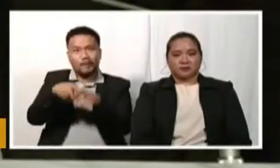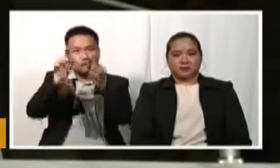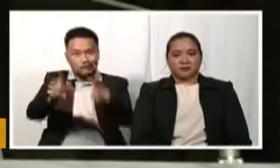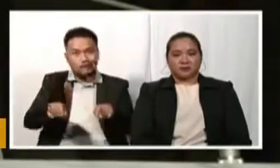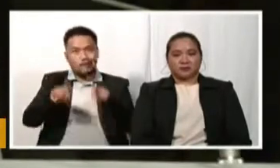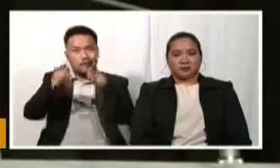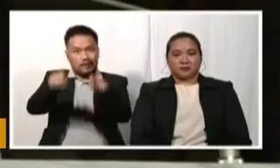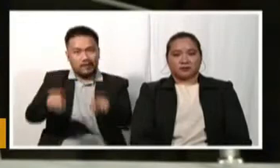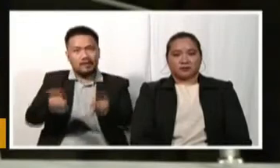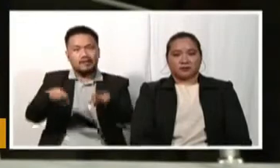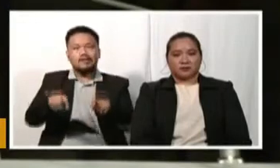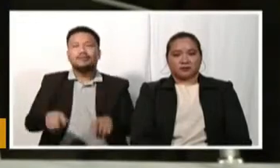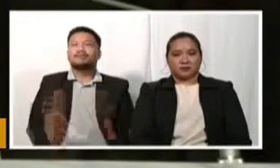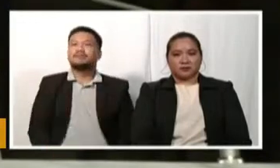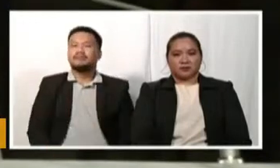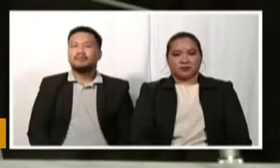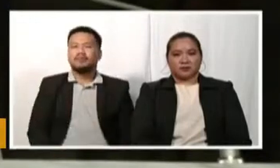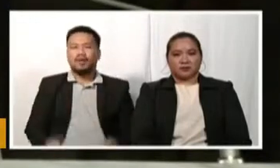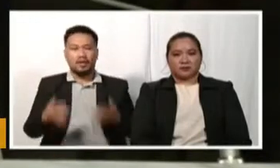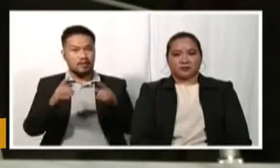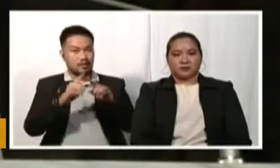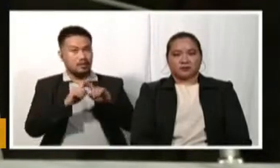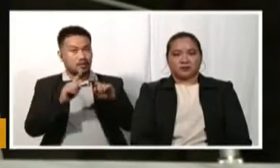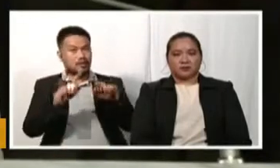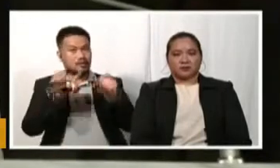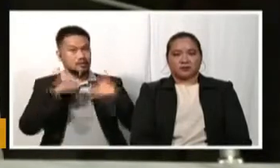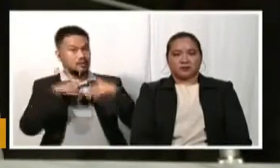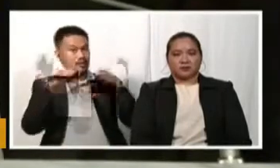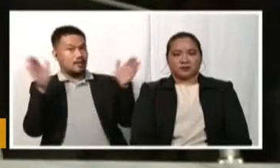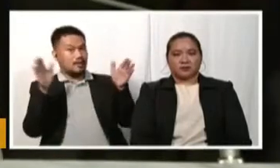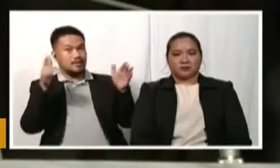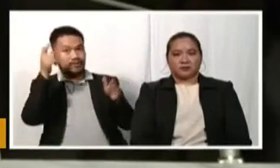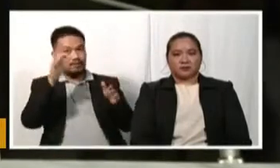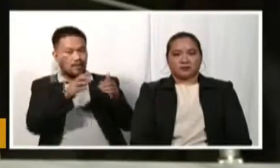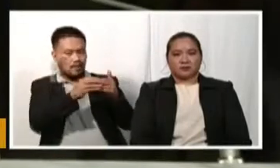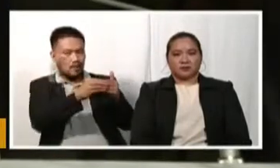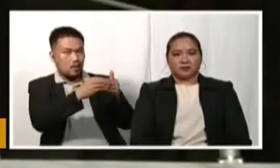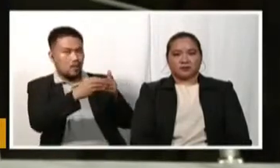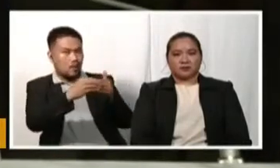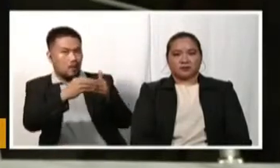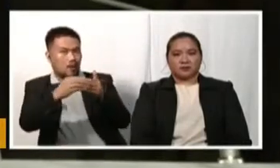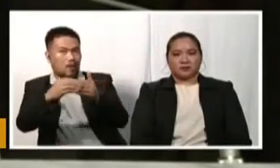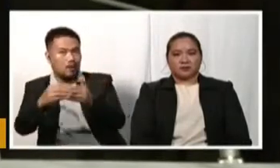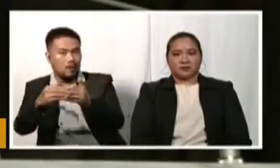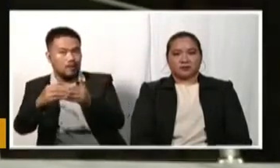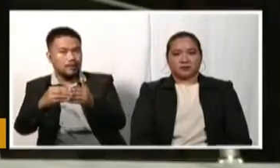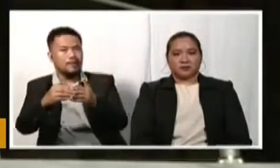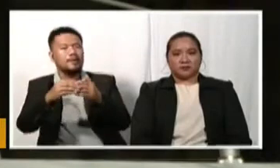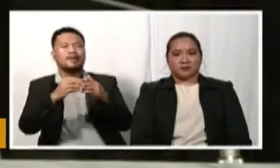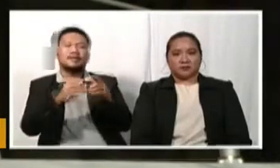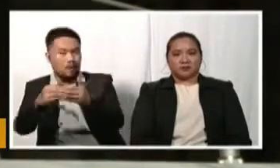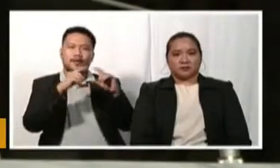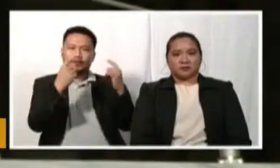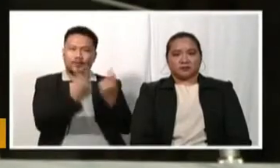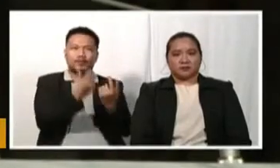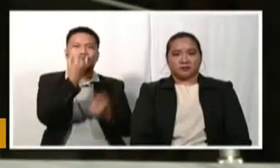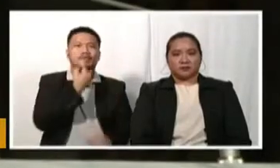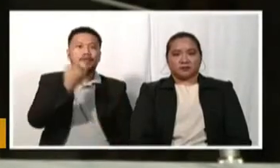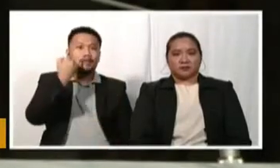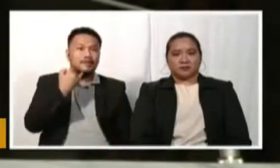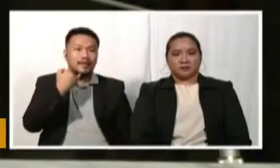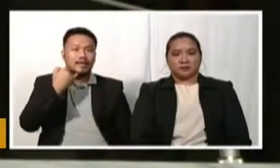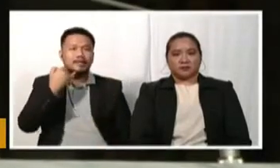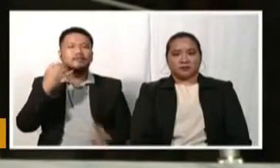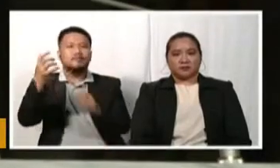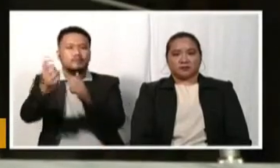God, who had been leading Israel's camp, now moved and went around behind